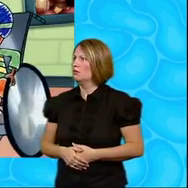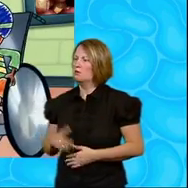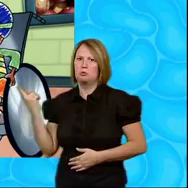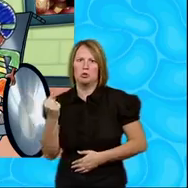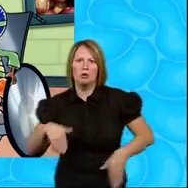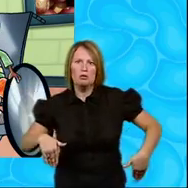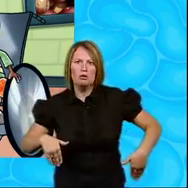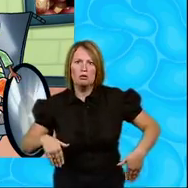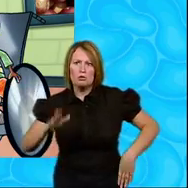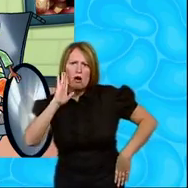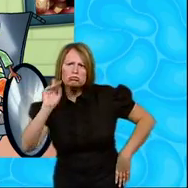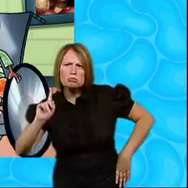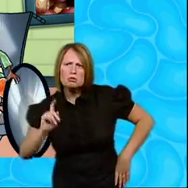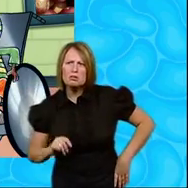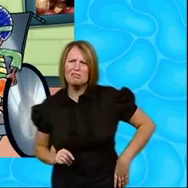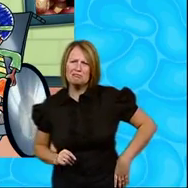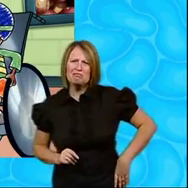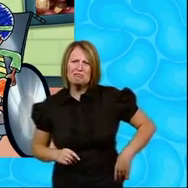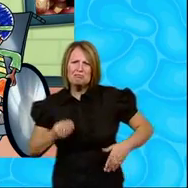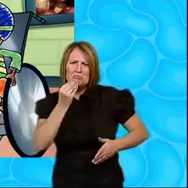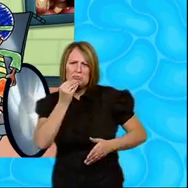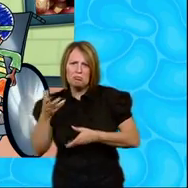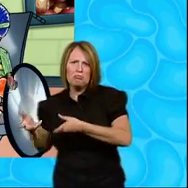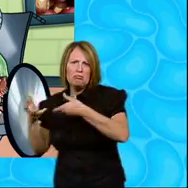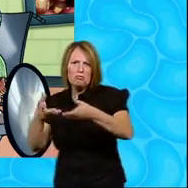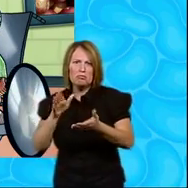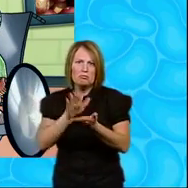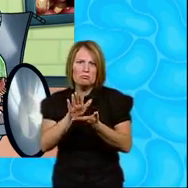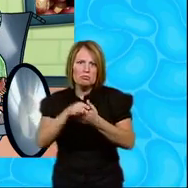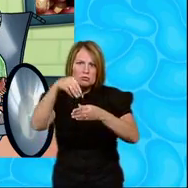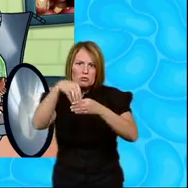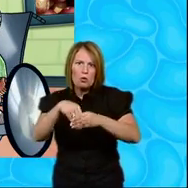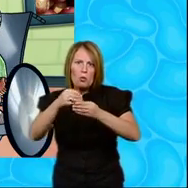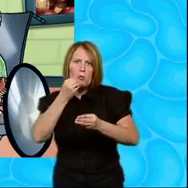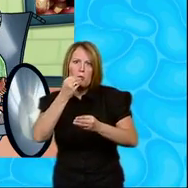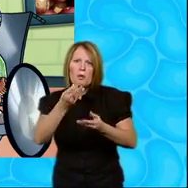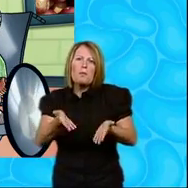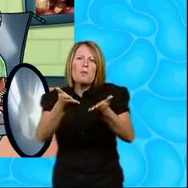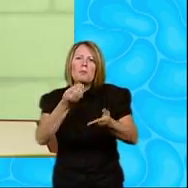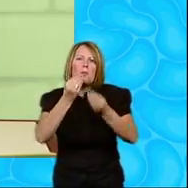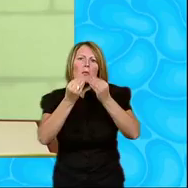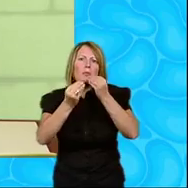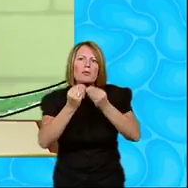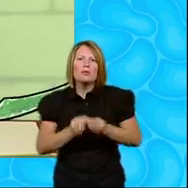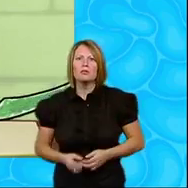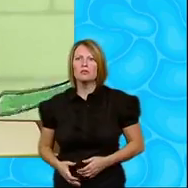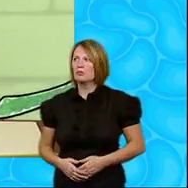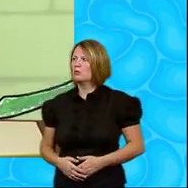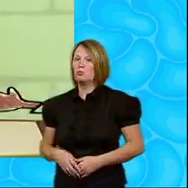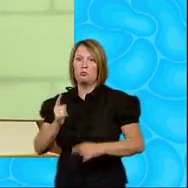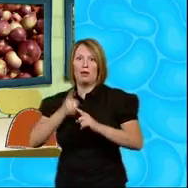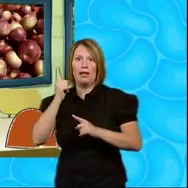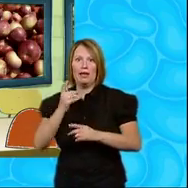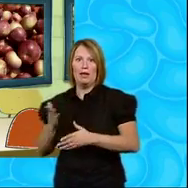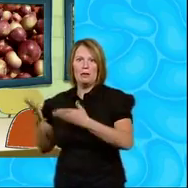You called? Boom Sonic Boom used his cheese sandwich toaster to whip up a quick lunch for him. So